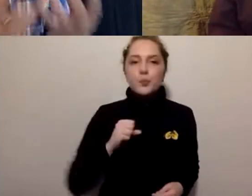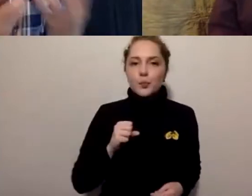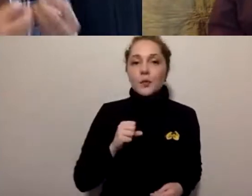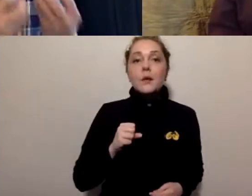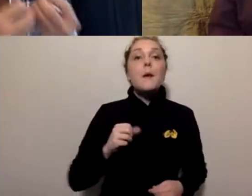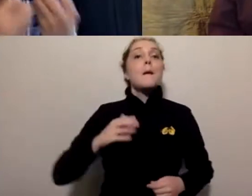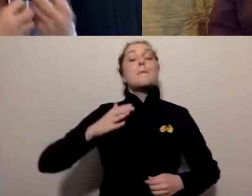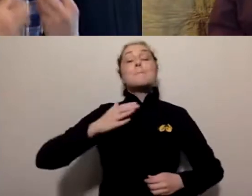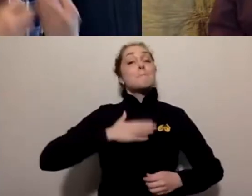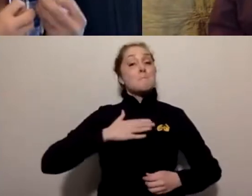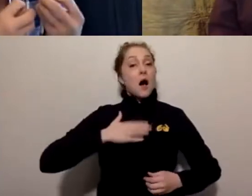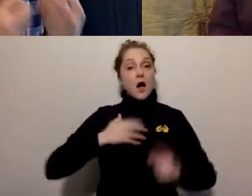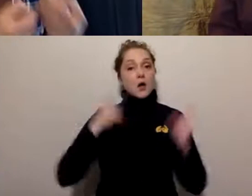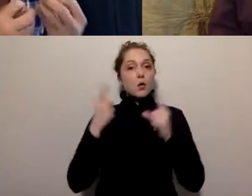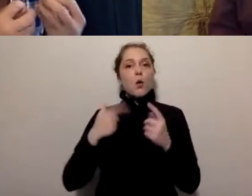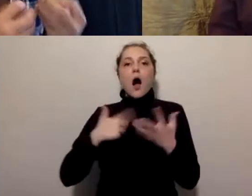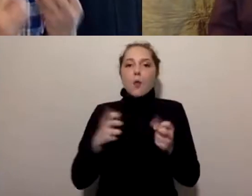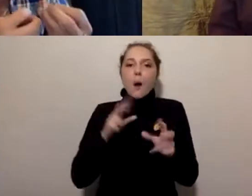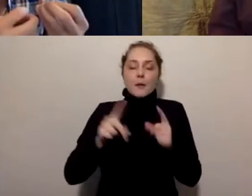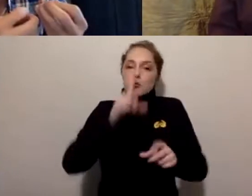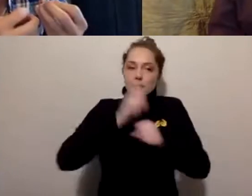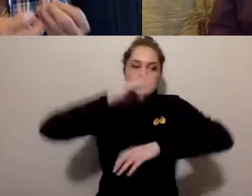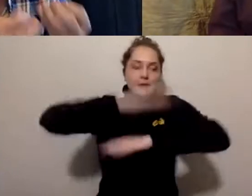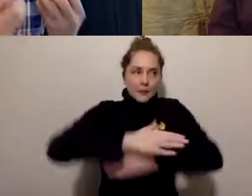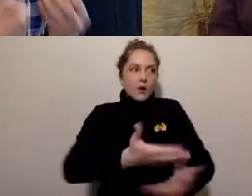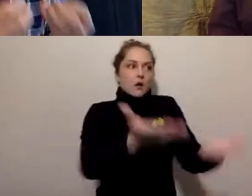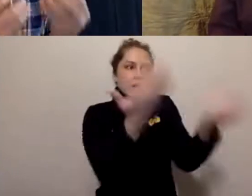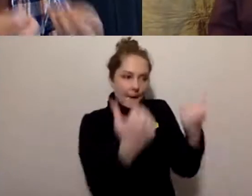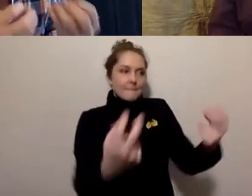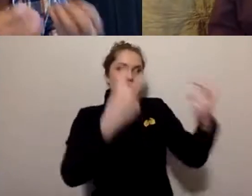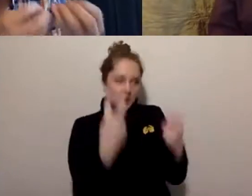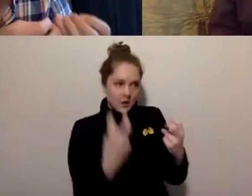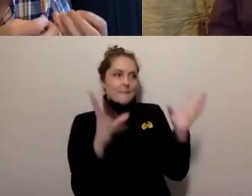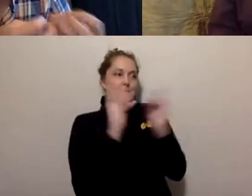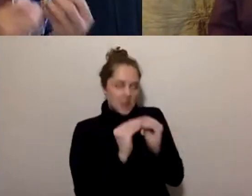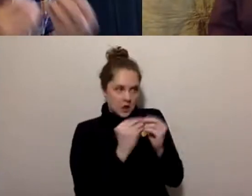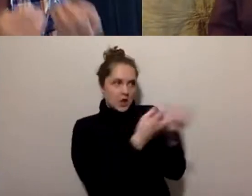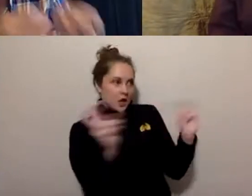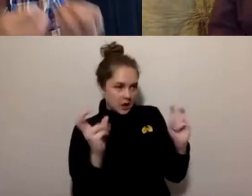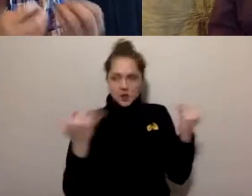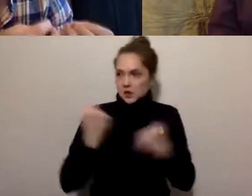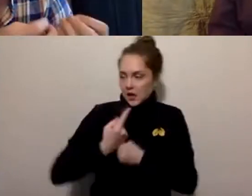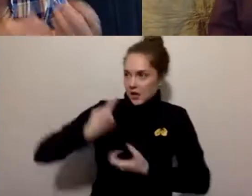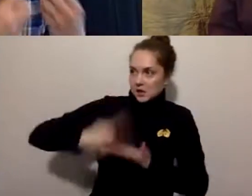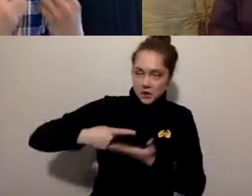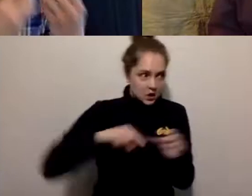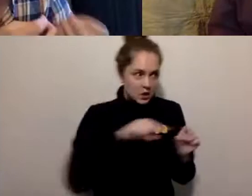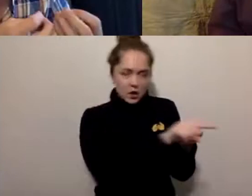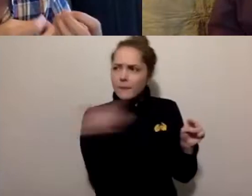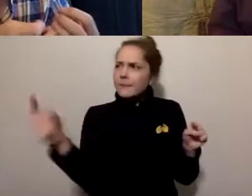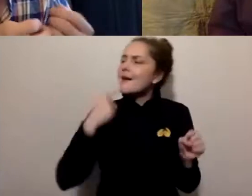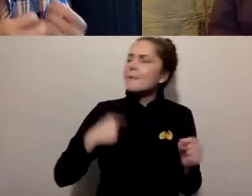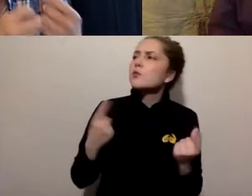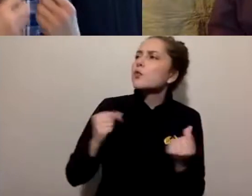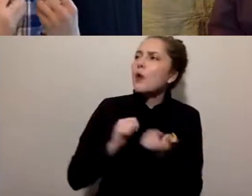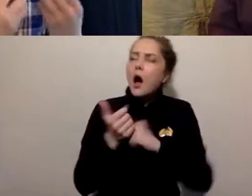is bring people to the table physically in the office and say, look, this is what we're discussing today. What do we need to do? What can we improve